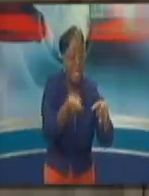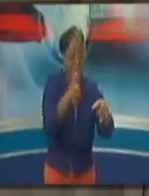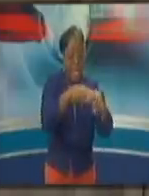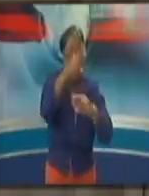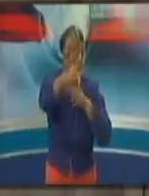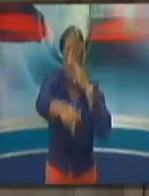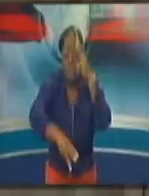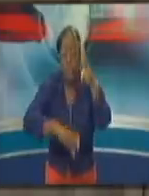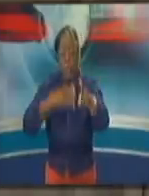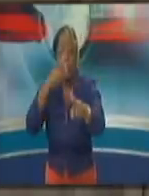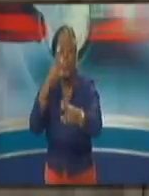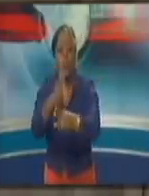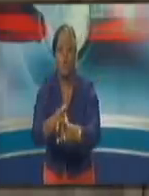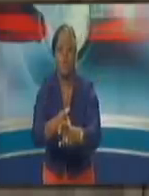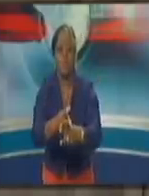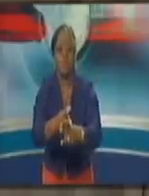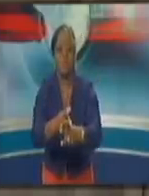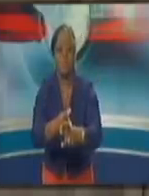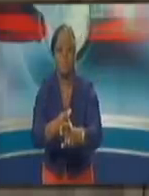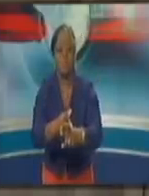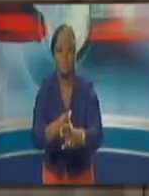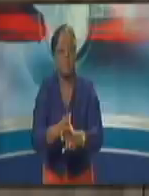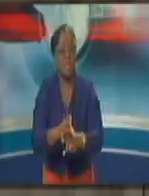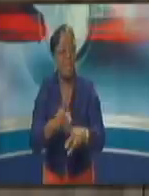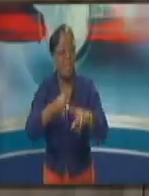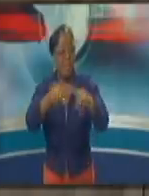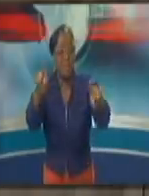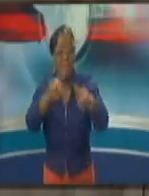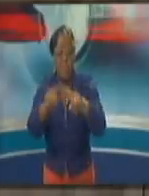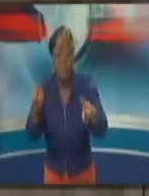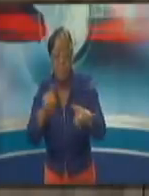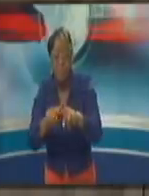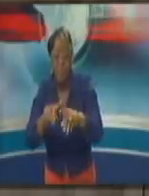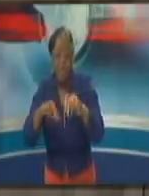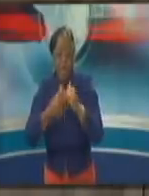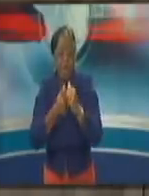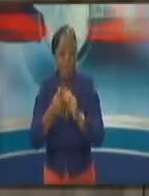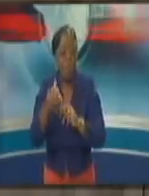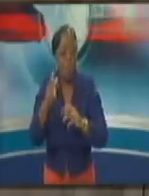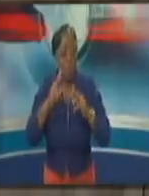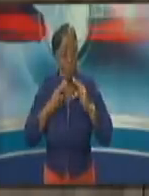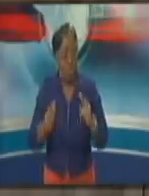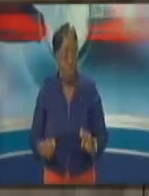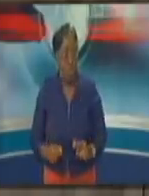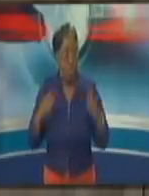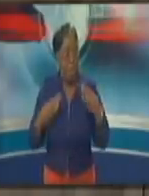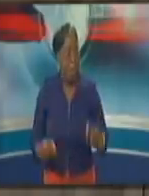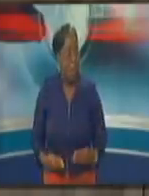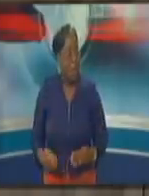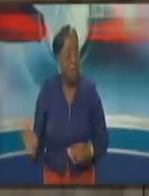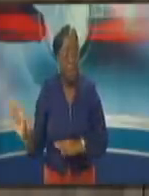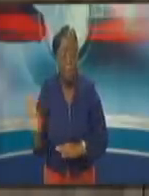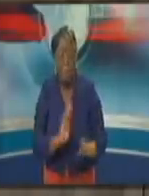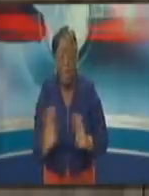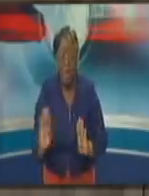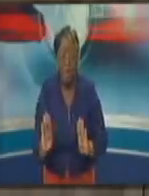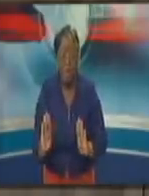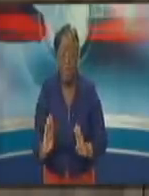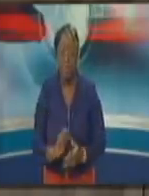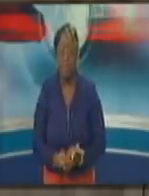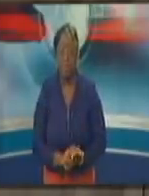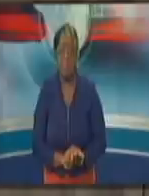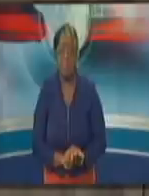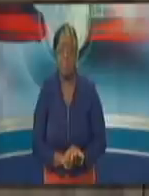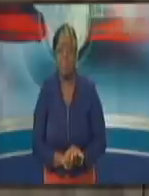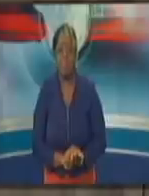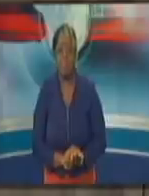way to discover how the virus is behaving and how the human body is reacting to the virus. So in terms of strokes, what we are seeing is